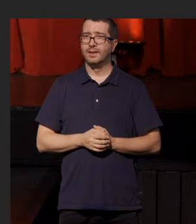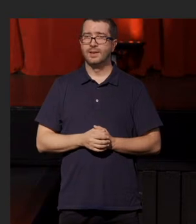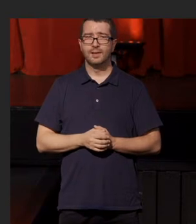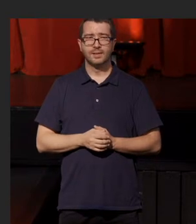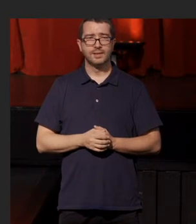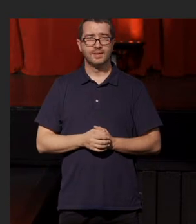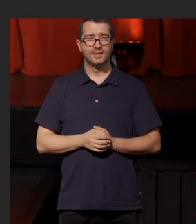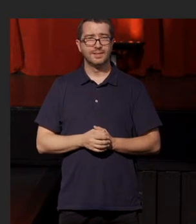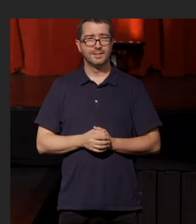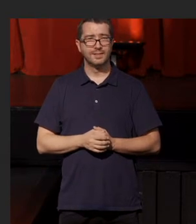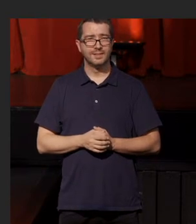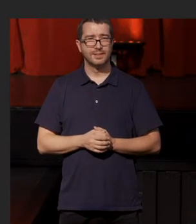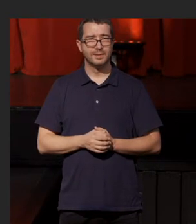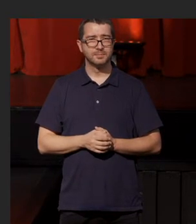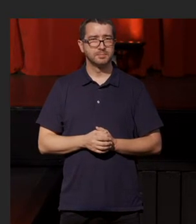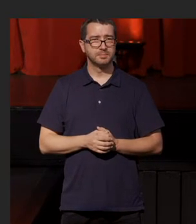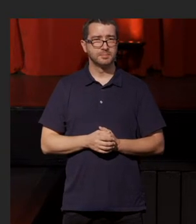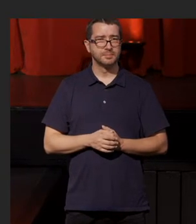Canada.